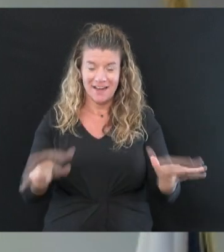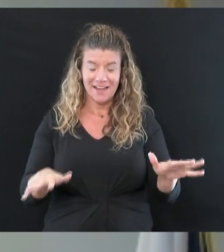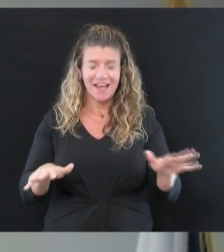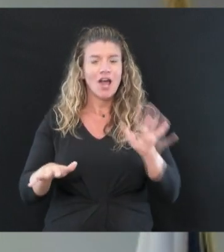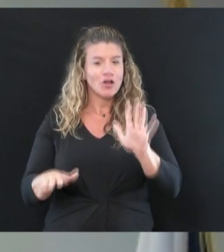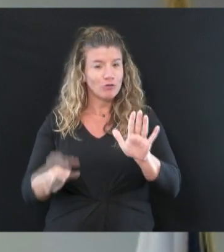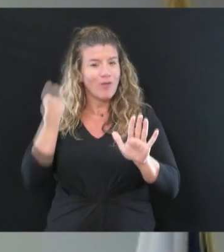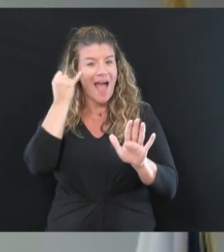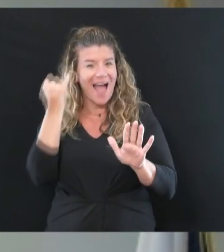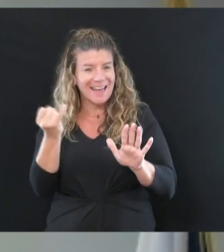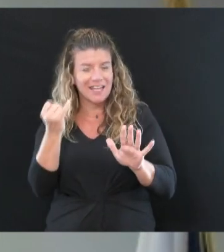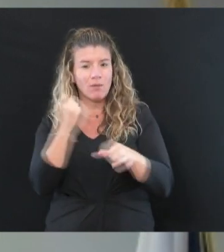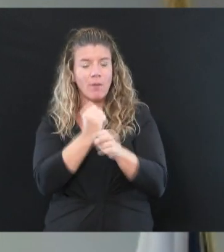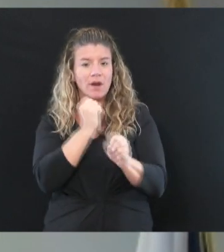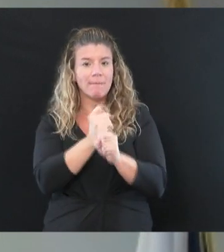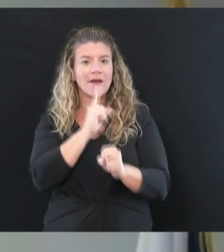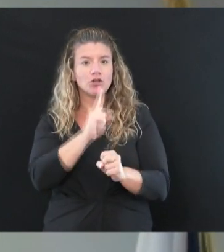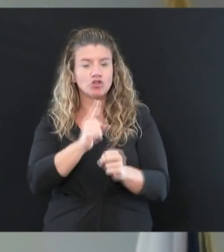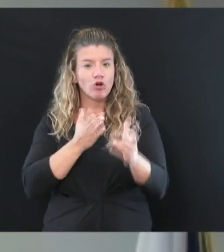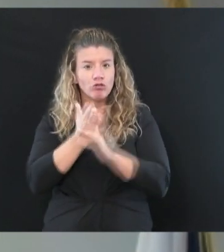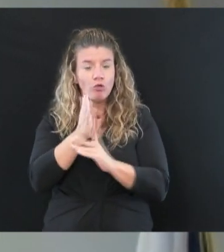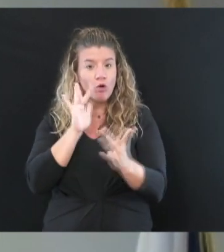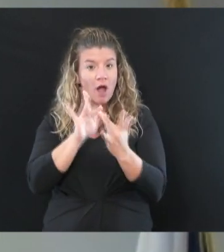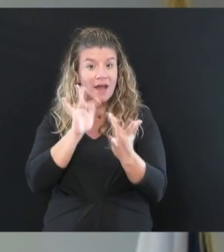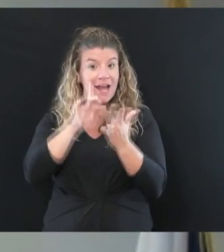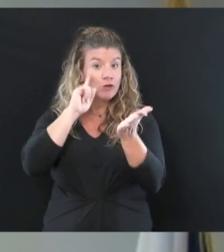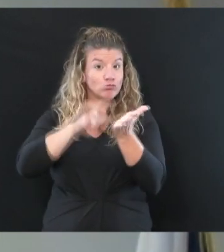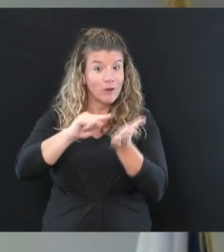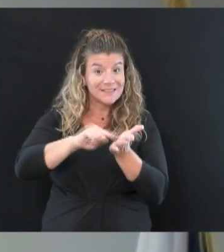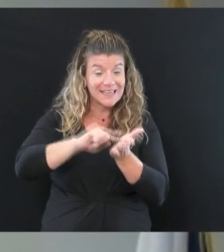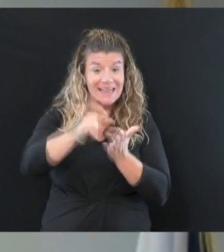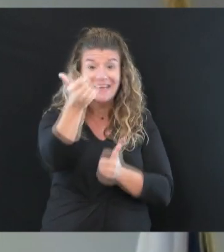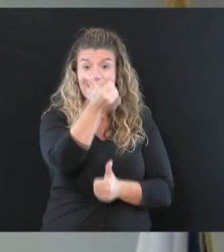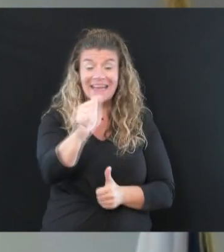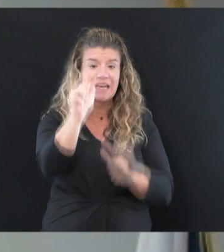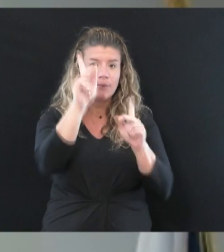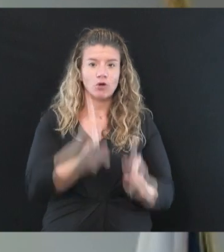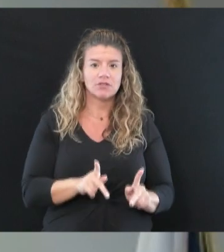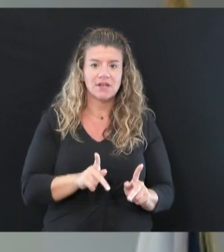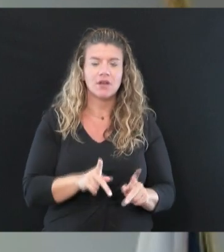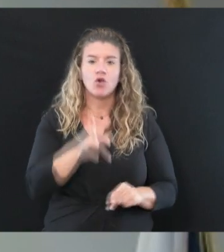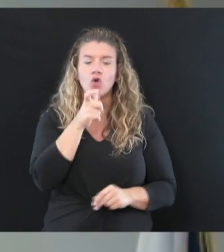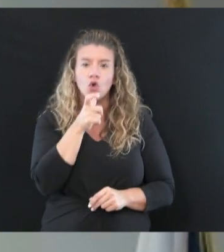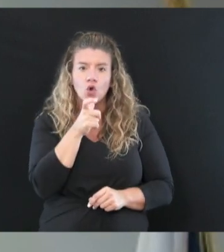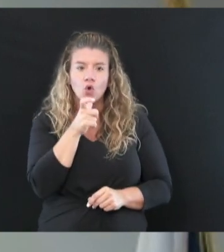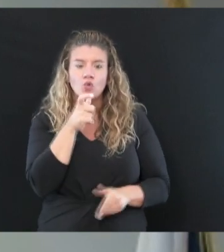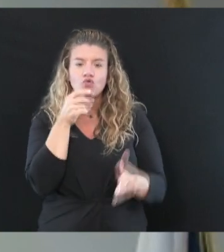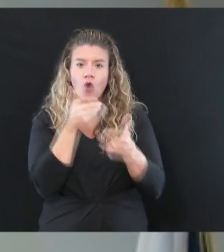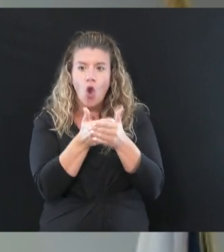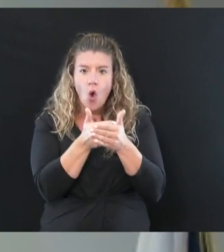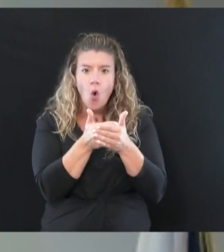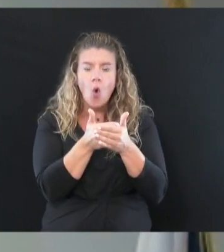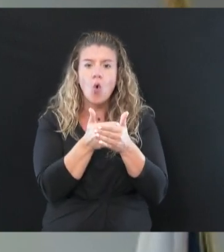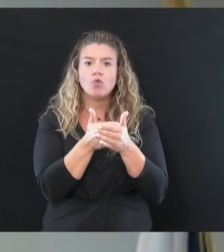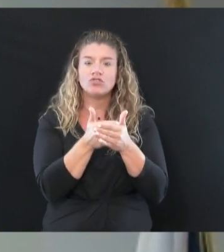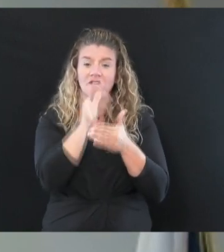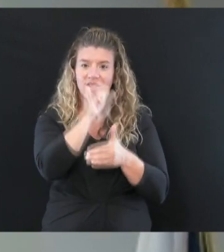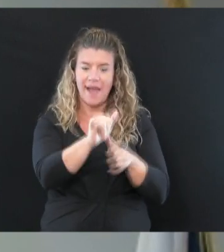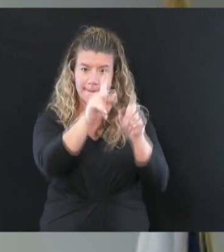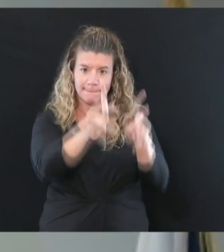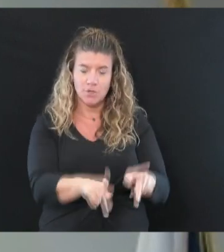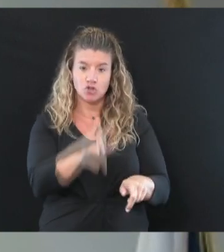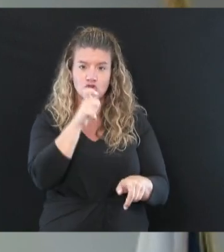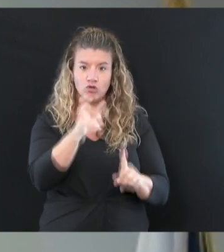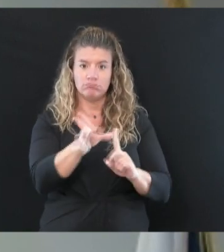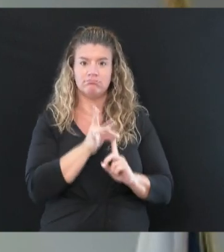making sure through contact tracing that any individuals that were close to the individual who tested